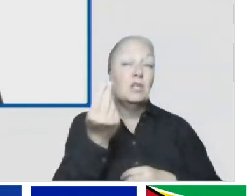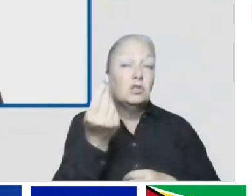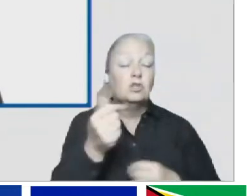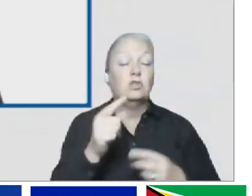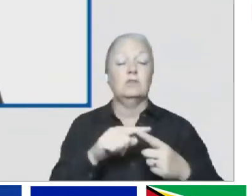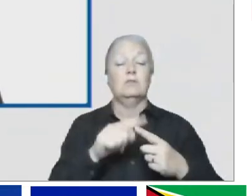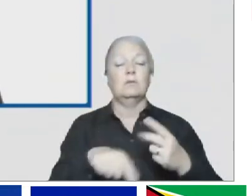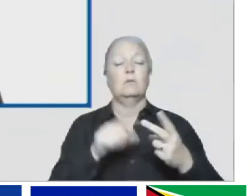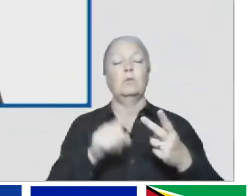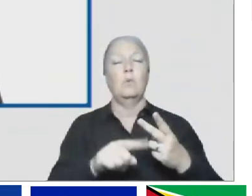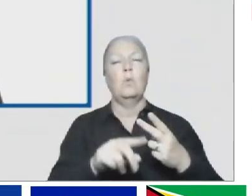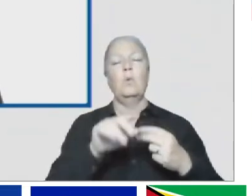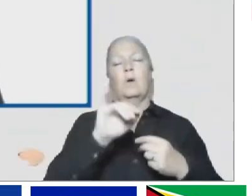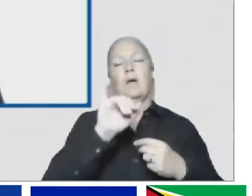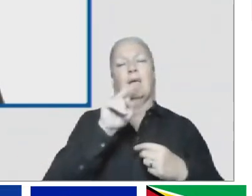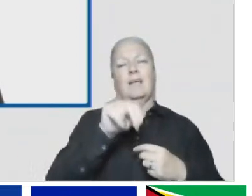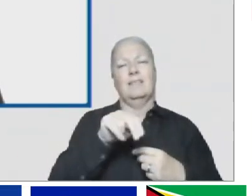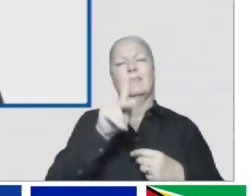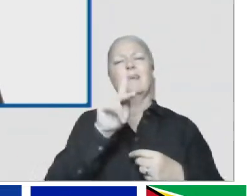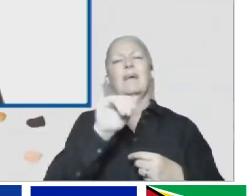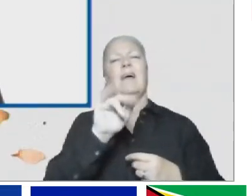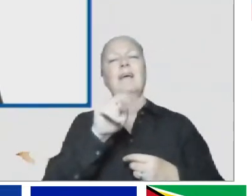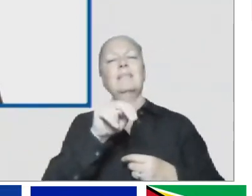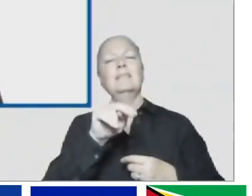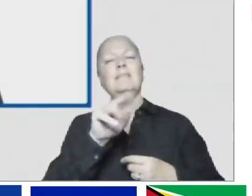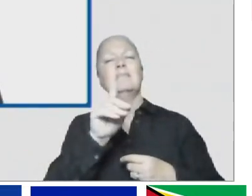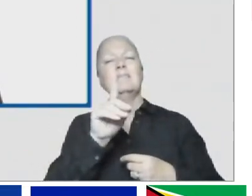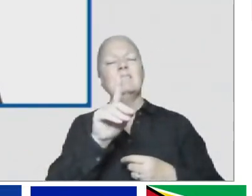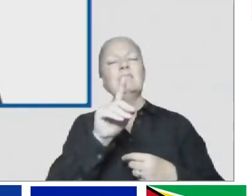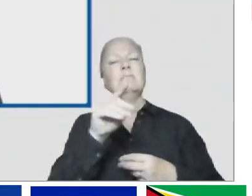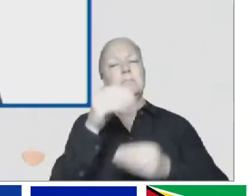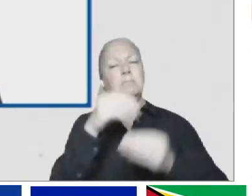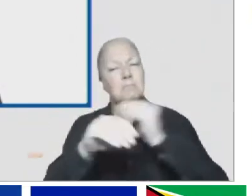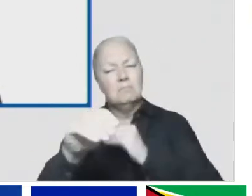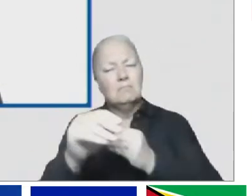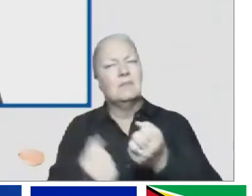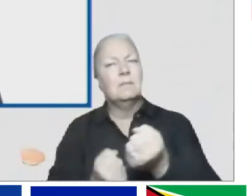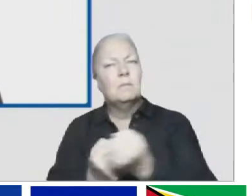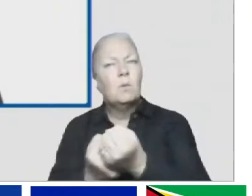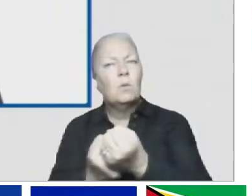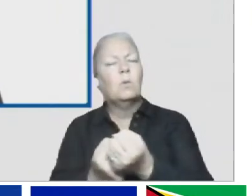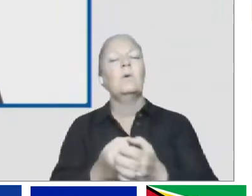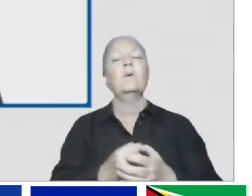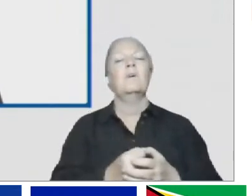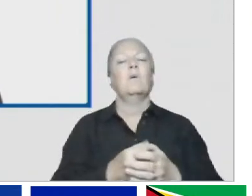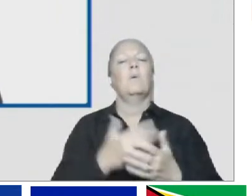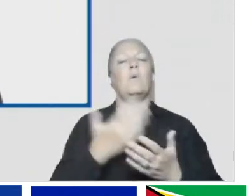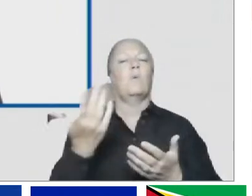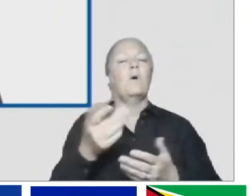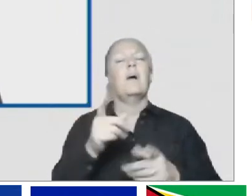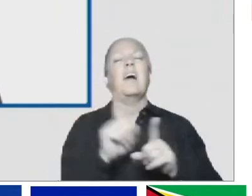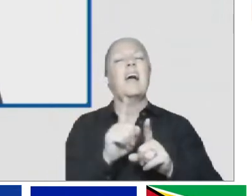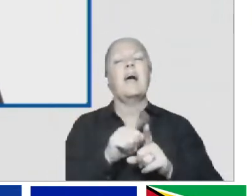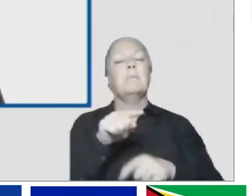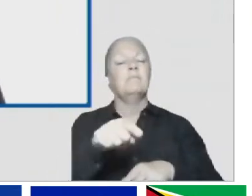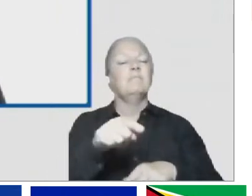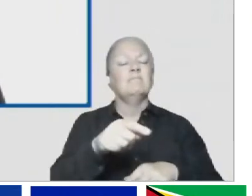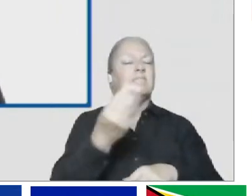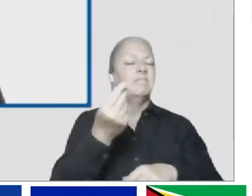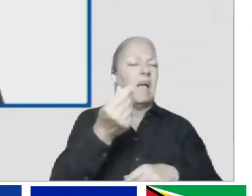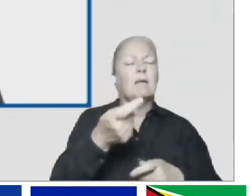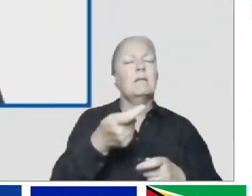employment income support, waivers and extensions, among other things, serve to alleviate the potential social